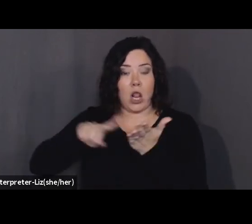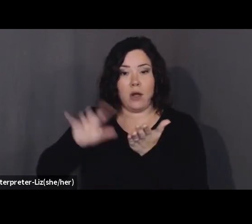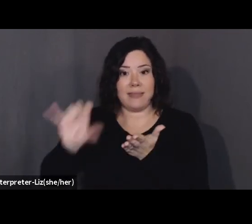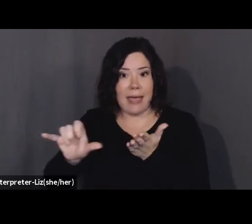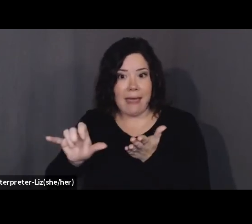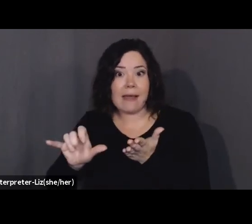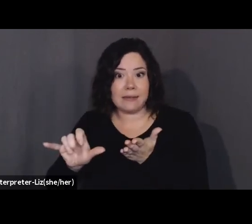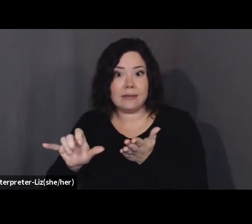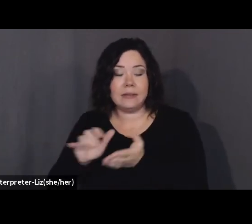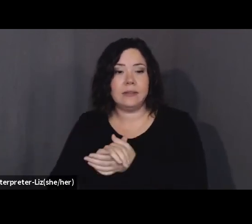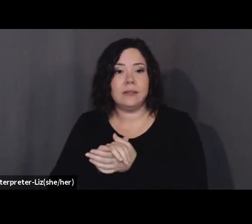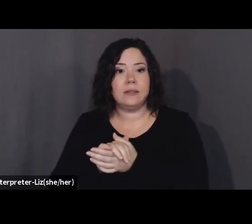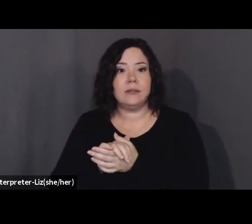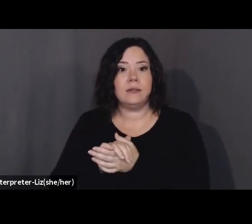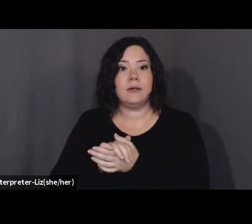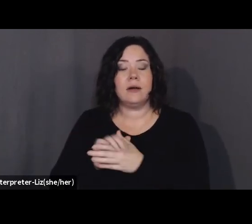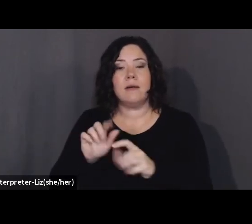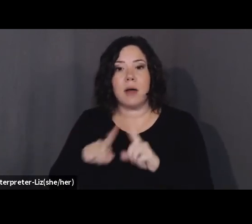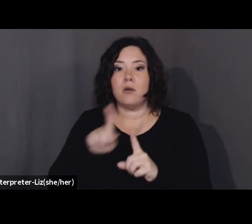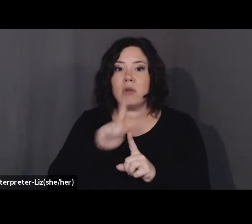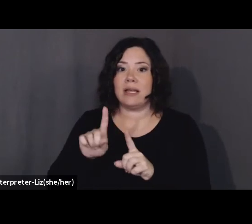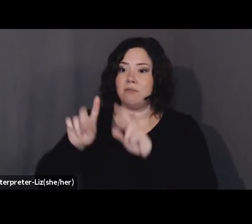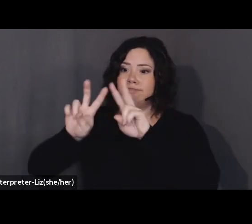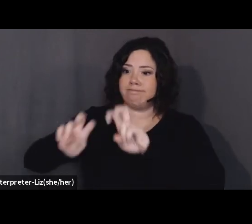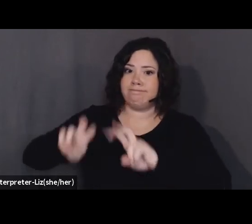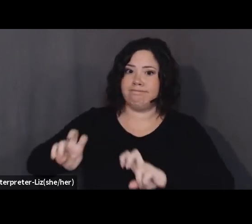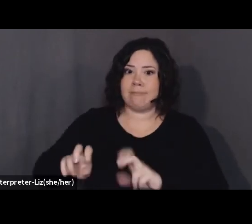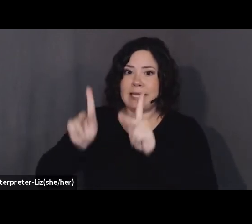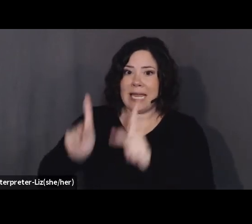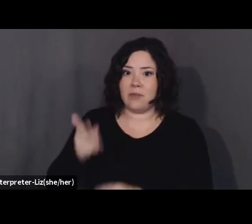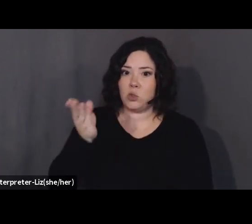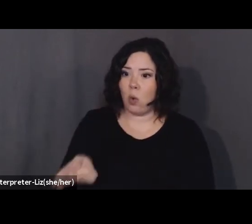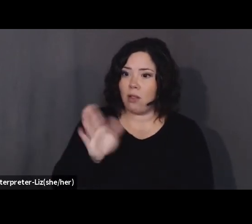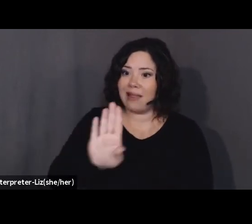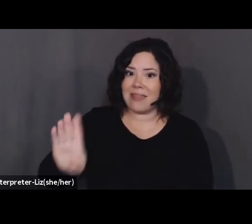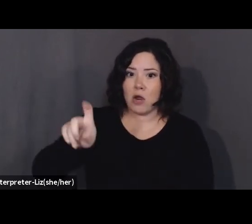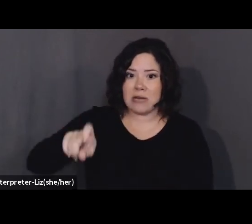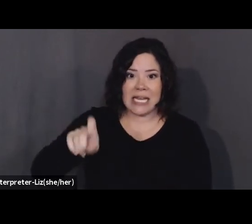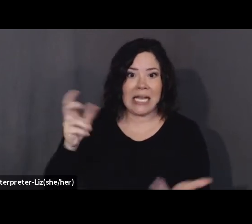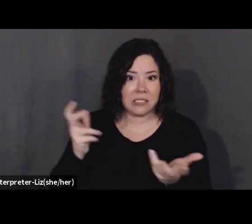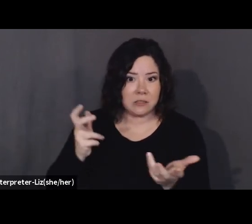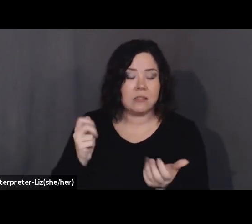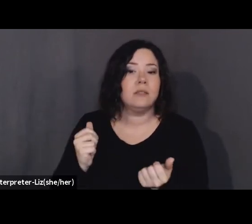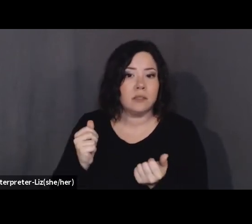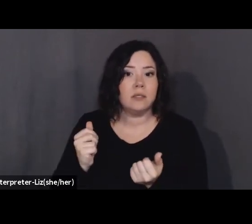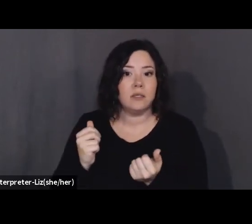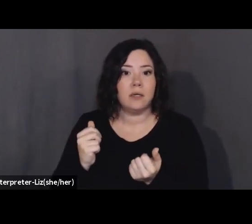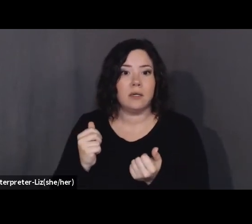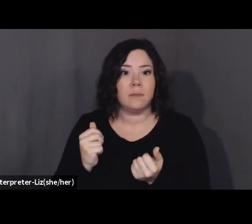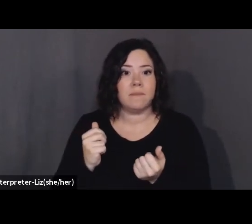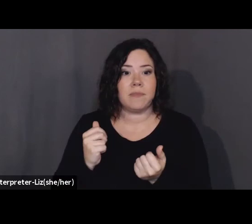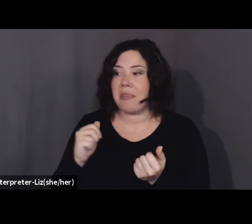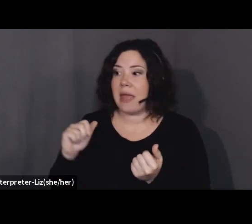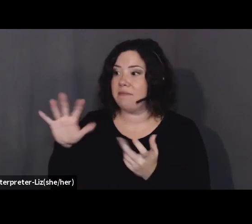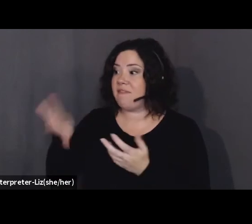research there, but really just looking at the individual, what their needs are, and then finding the